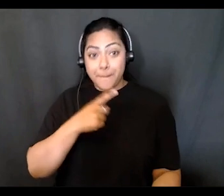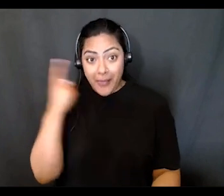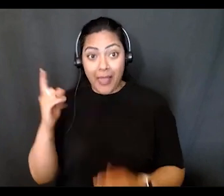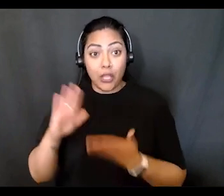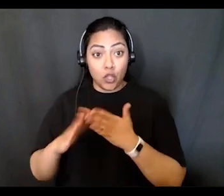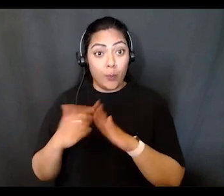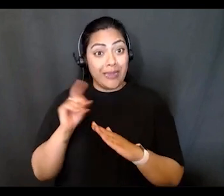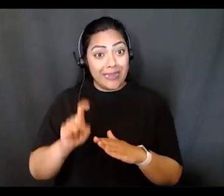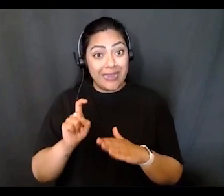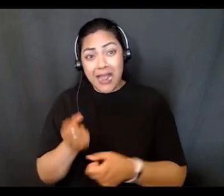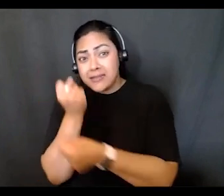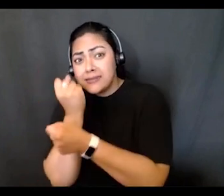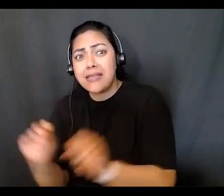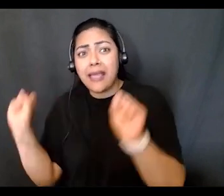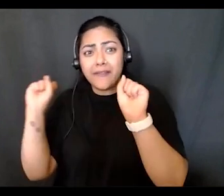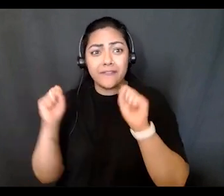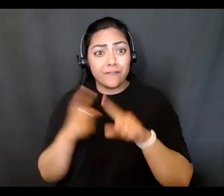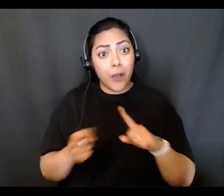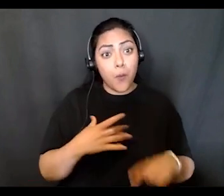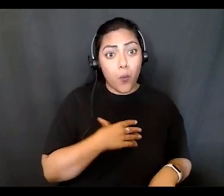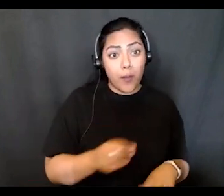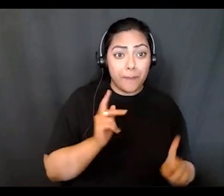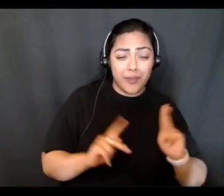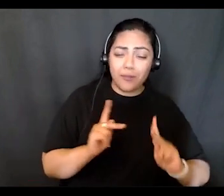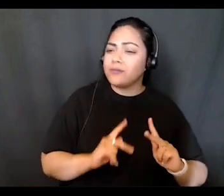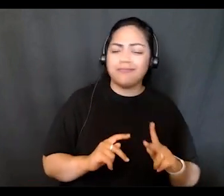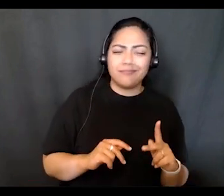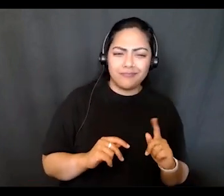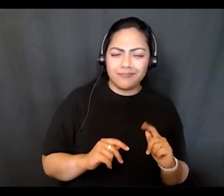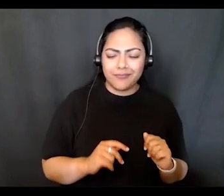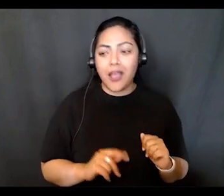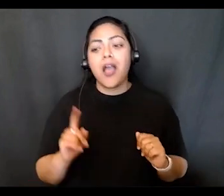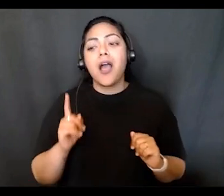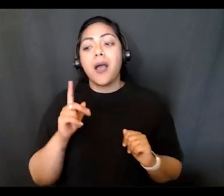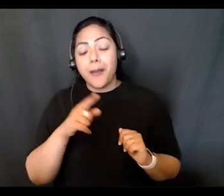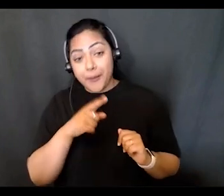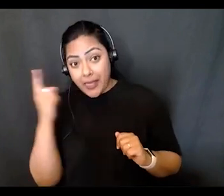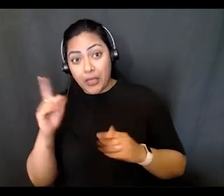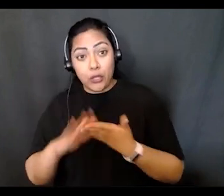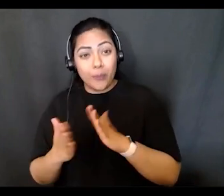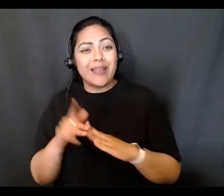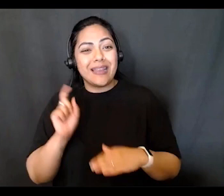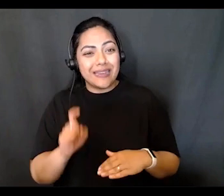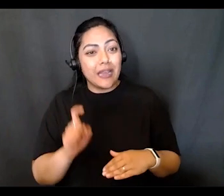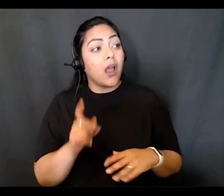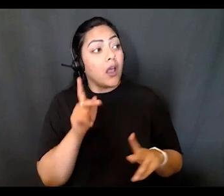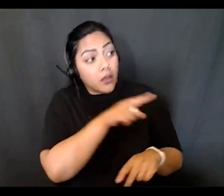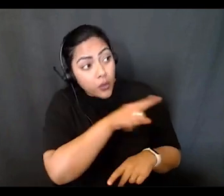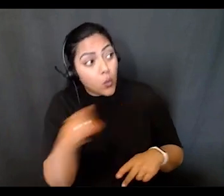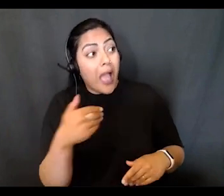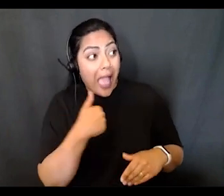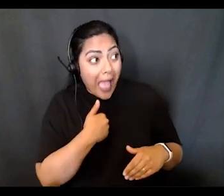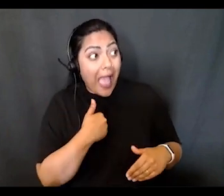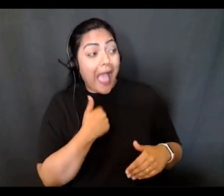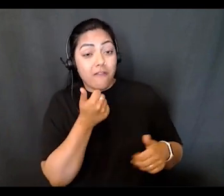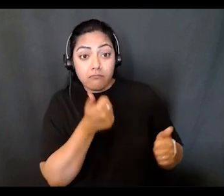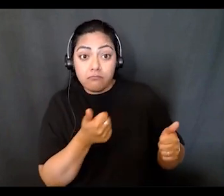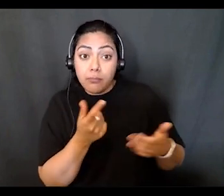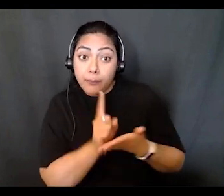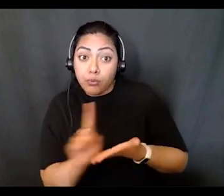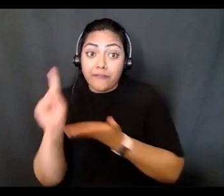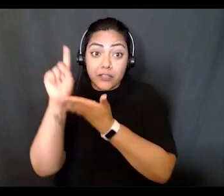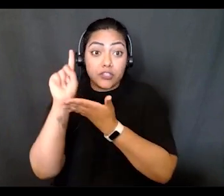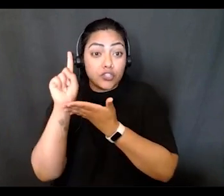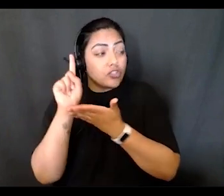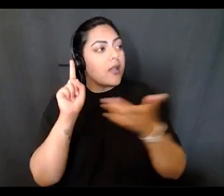to be saved. What Black communities need is folks who experience various forms of privilege, walking